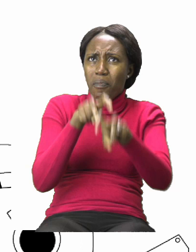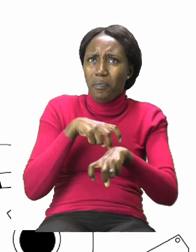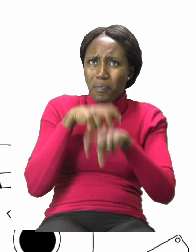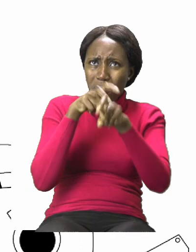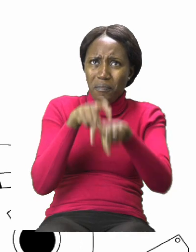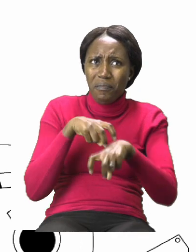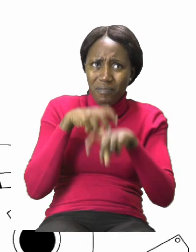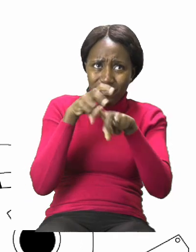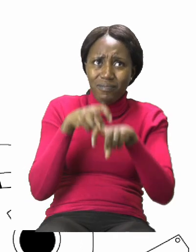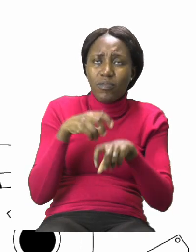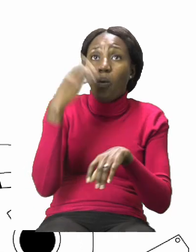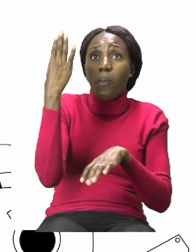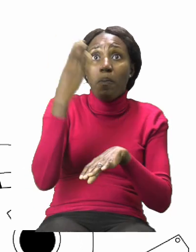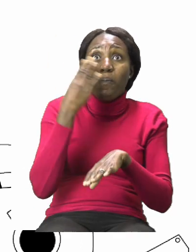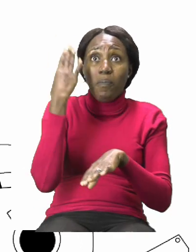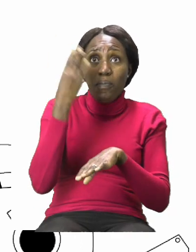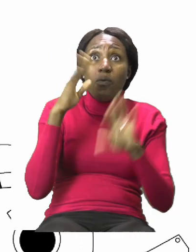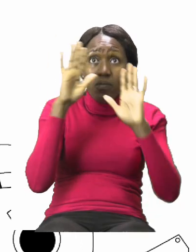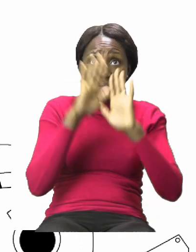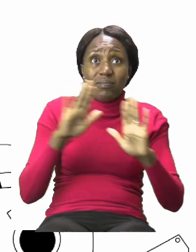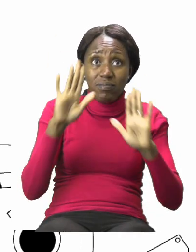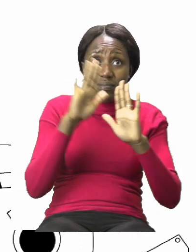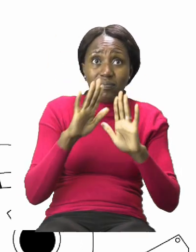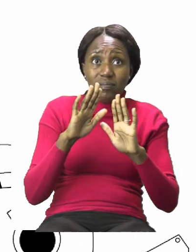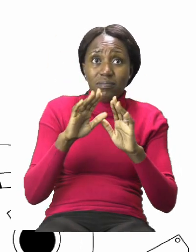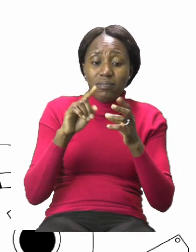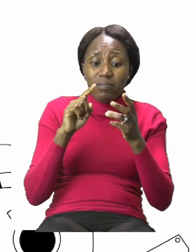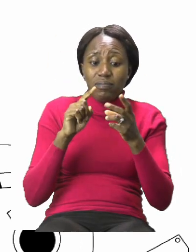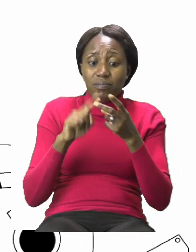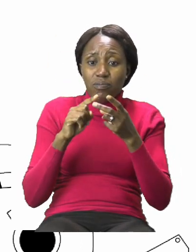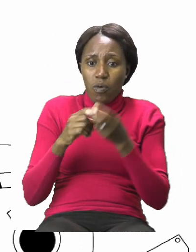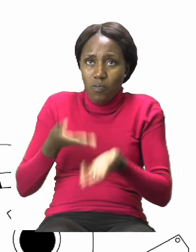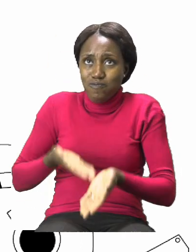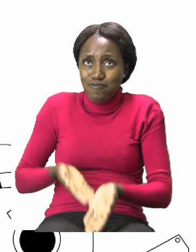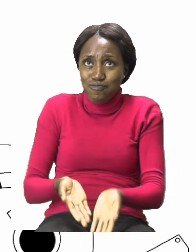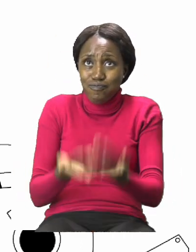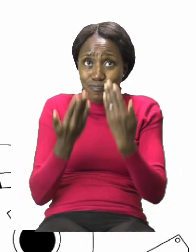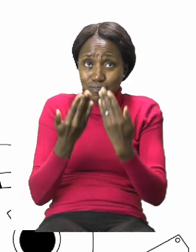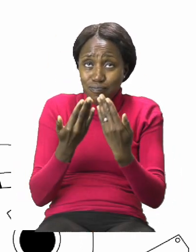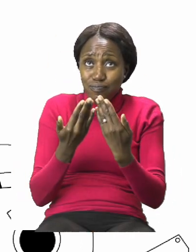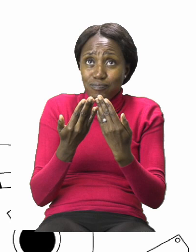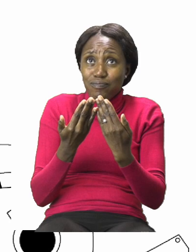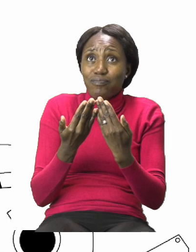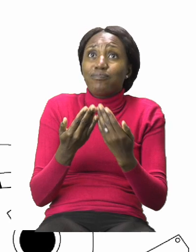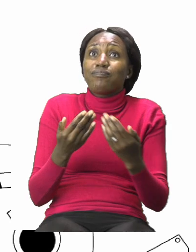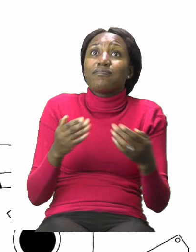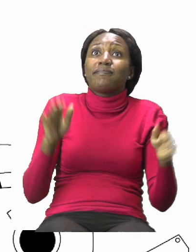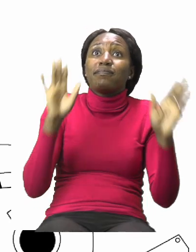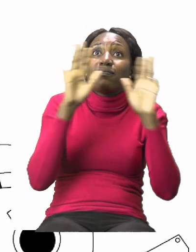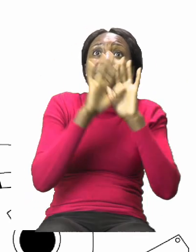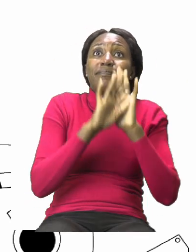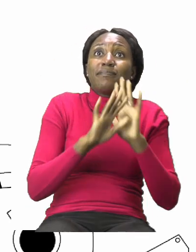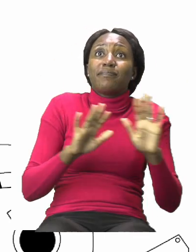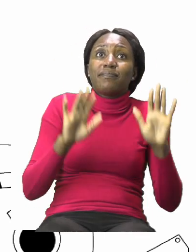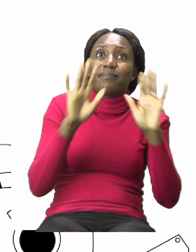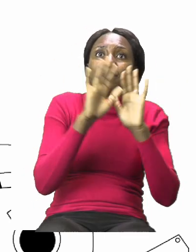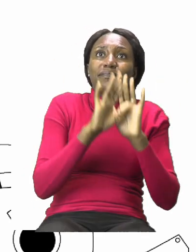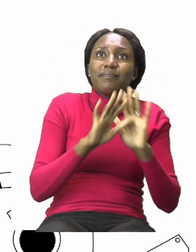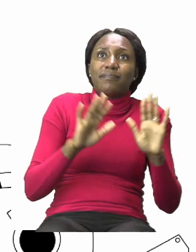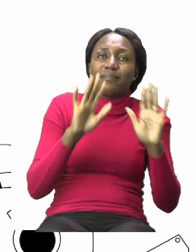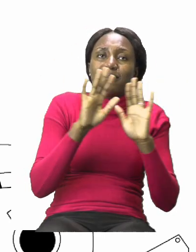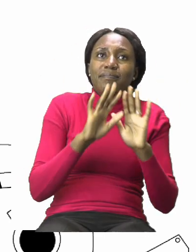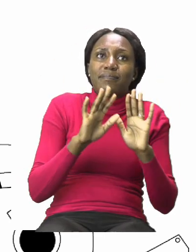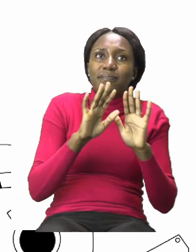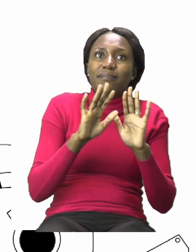the blue color. The next one, the one that's holding the shovel, is going to be